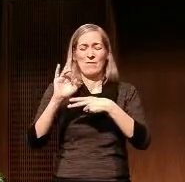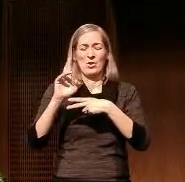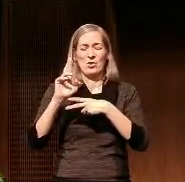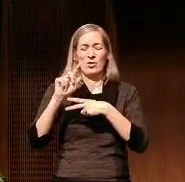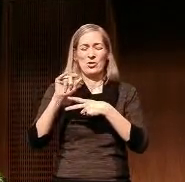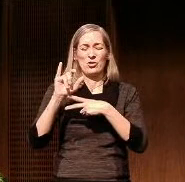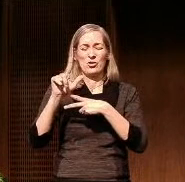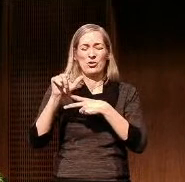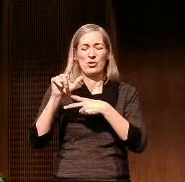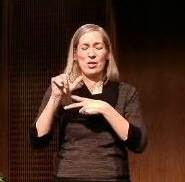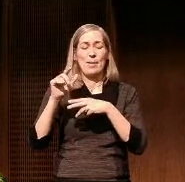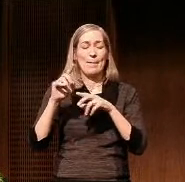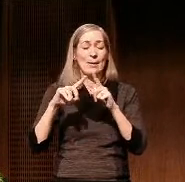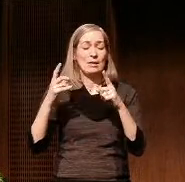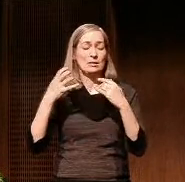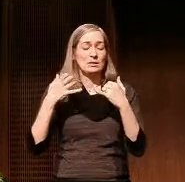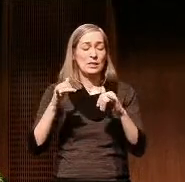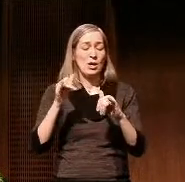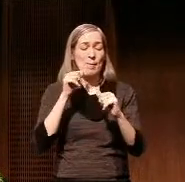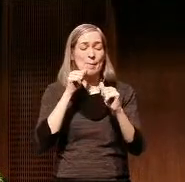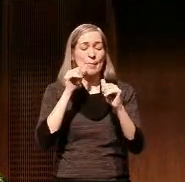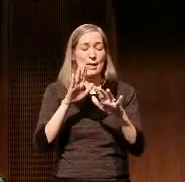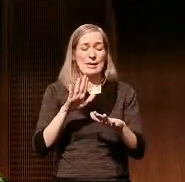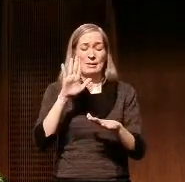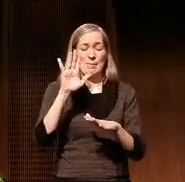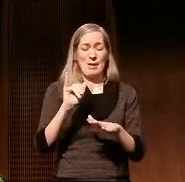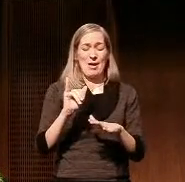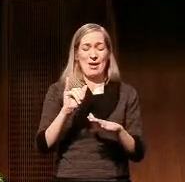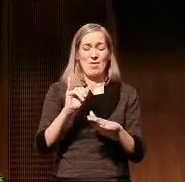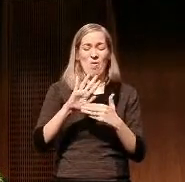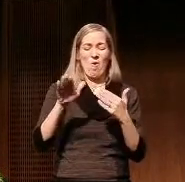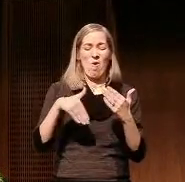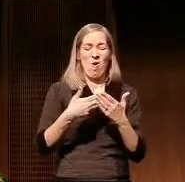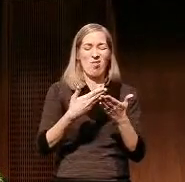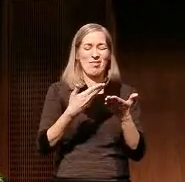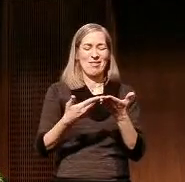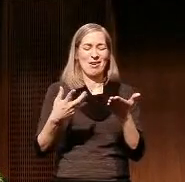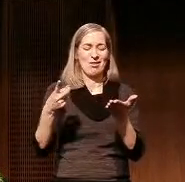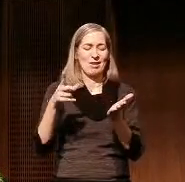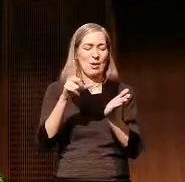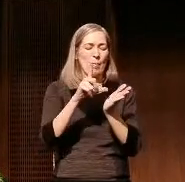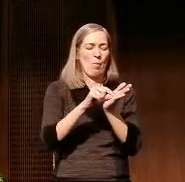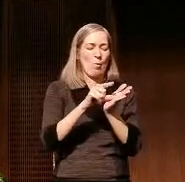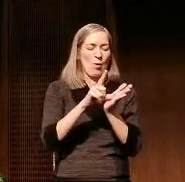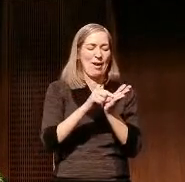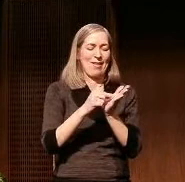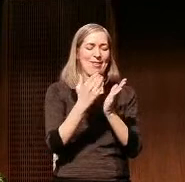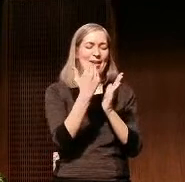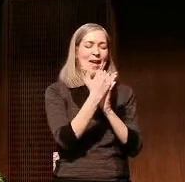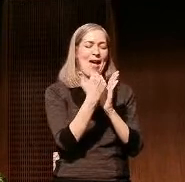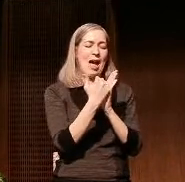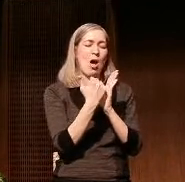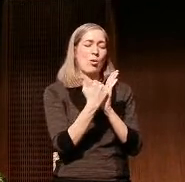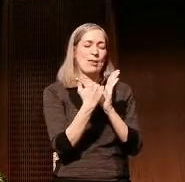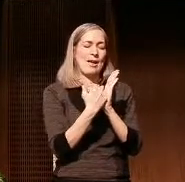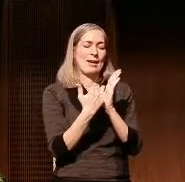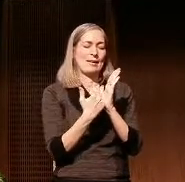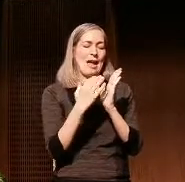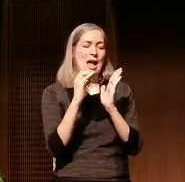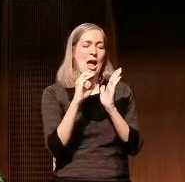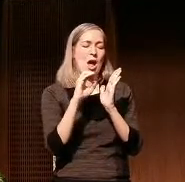been blessed by the material which he has published, by the outlines which he himself